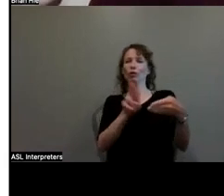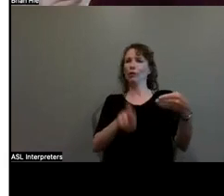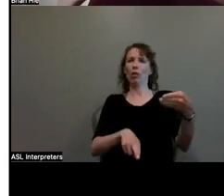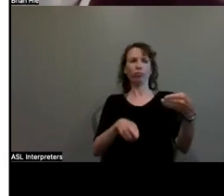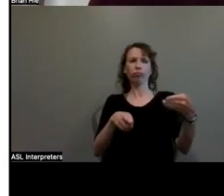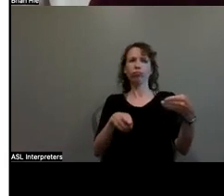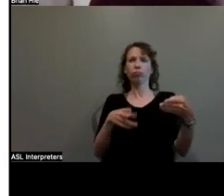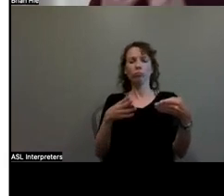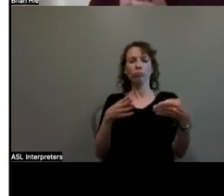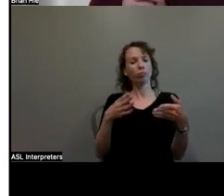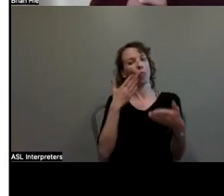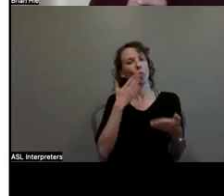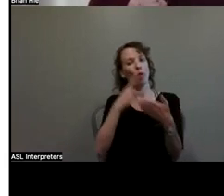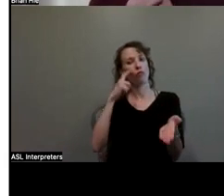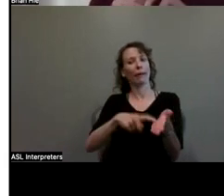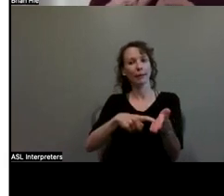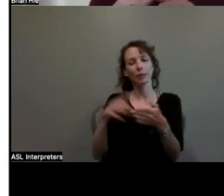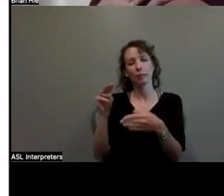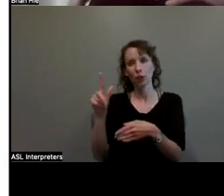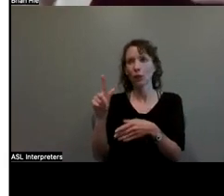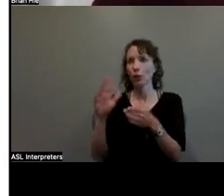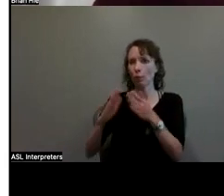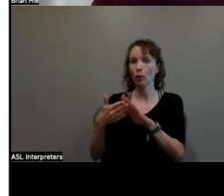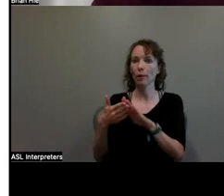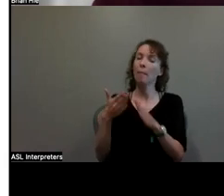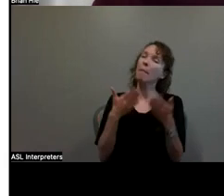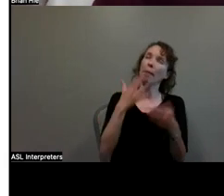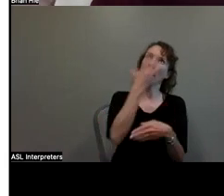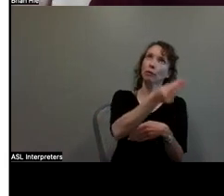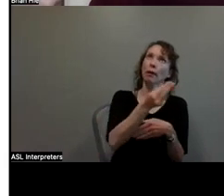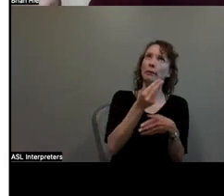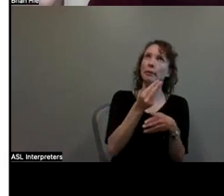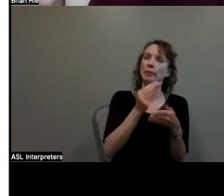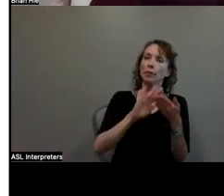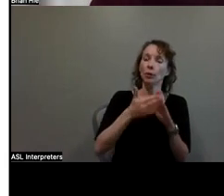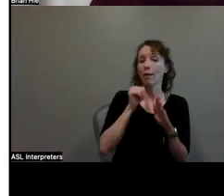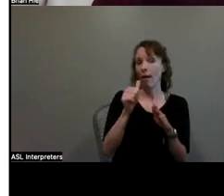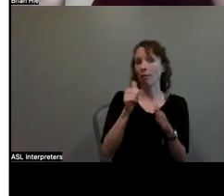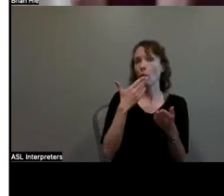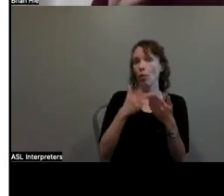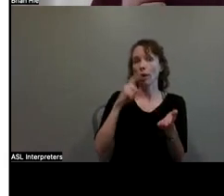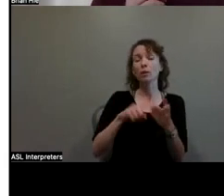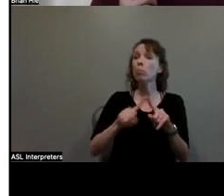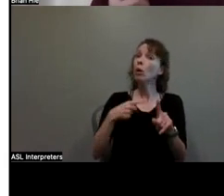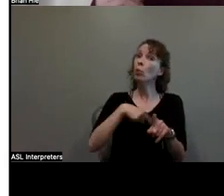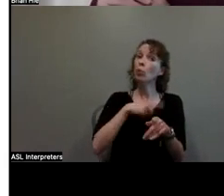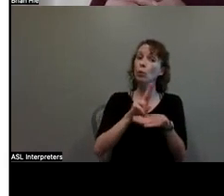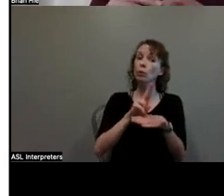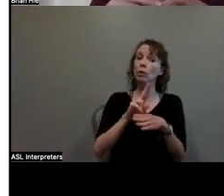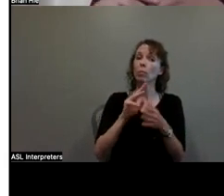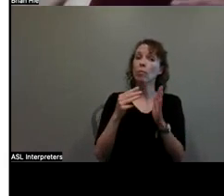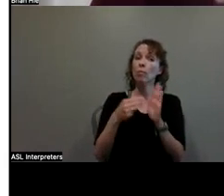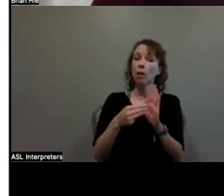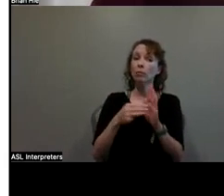learning community, but potentially not so outside of it, is that we're using models that can predict mutational